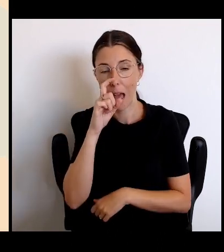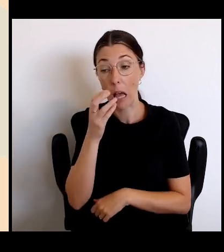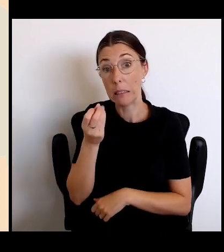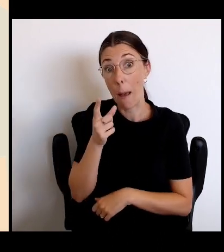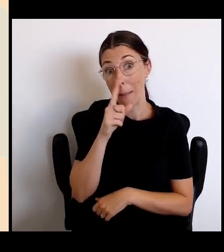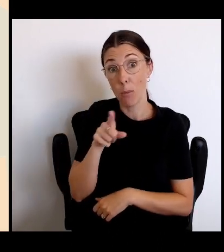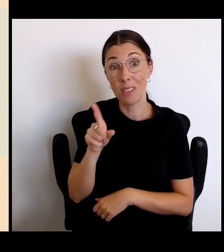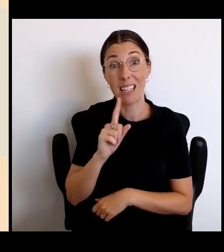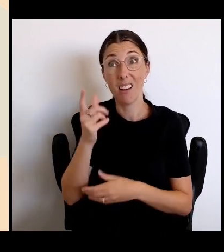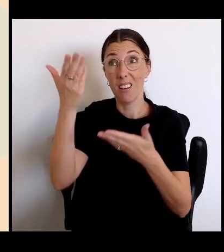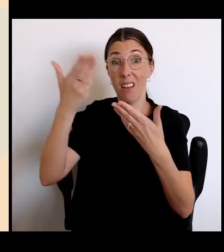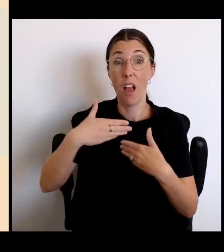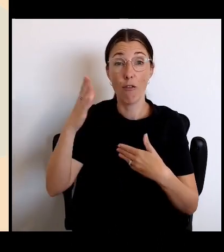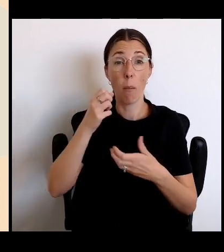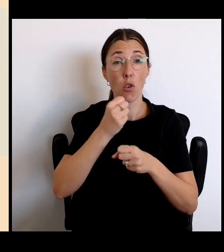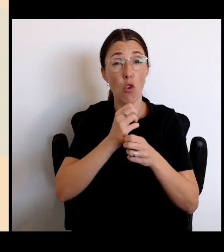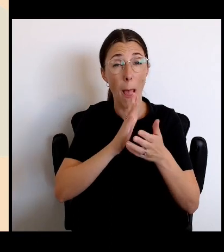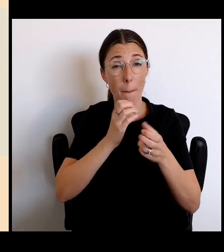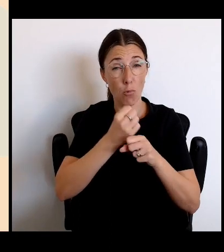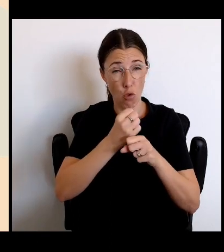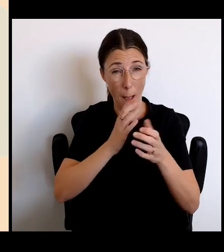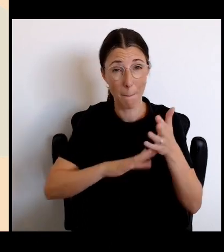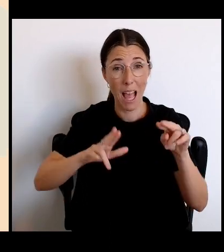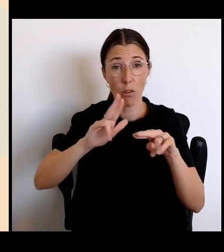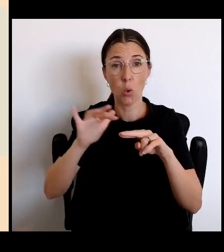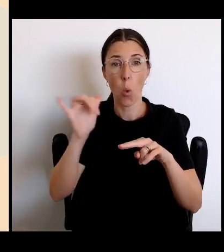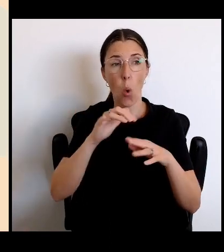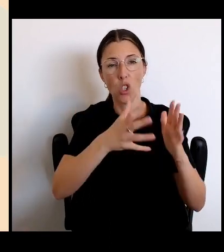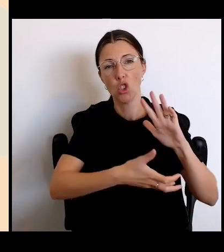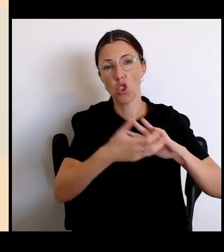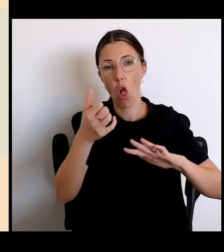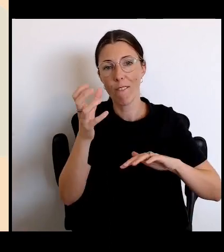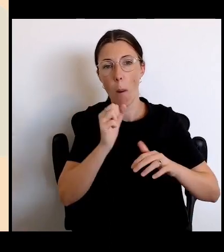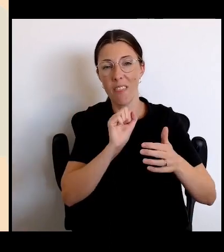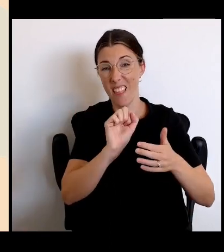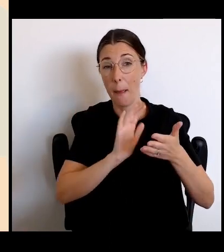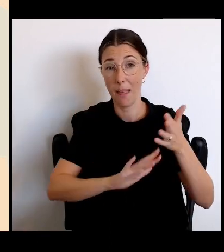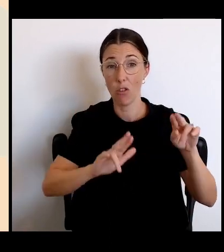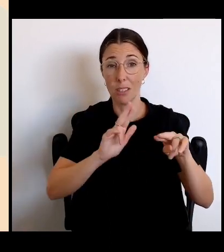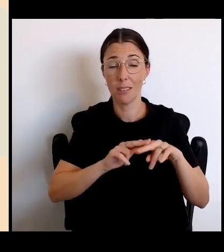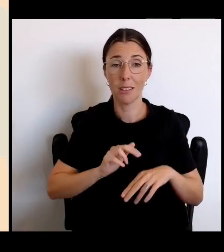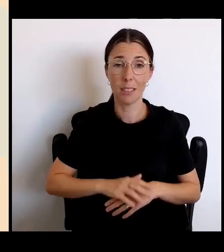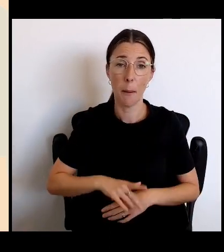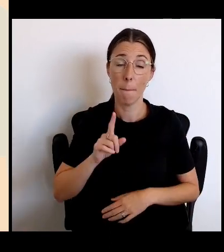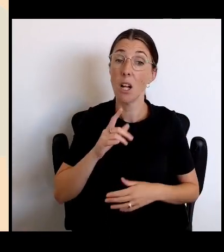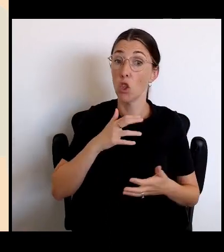grandparents or they've nicked their own parents. But in terms of purchasing vapes, it's social media sales and